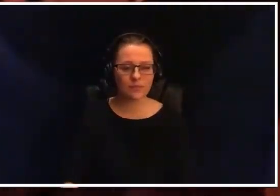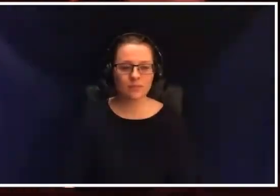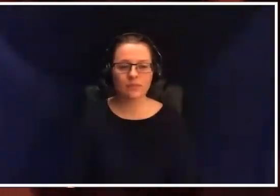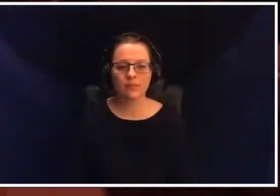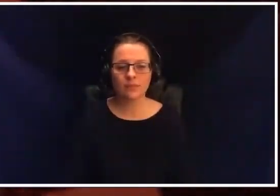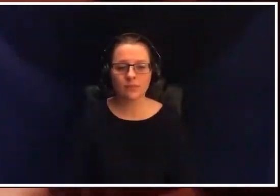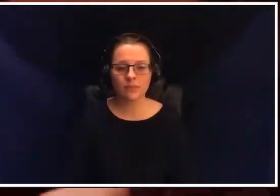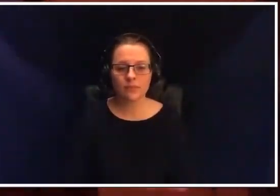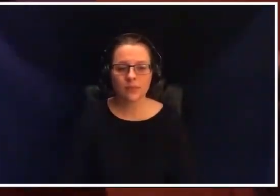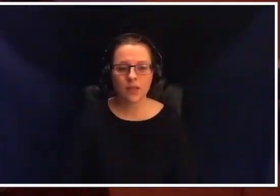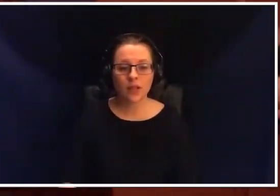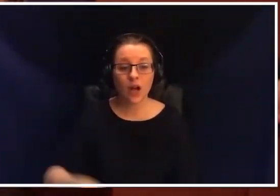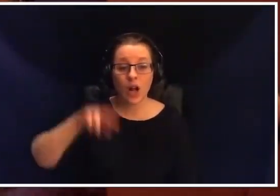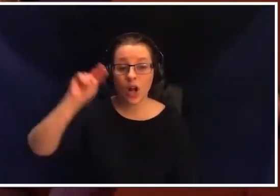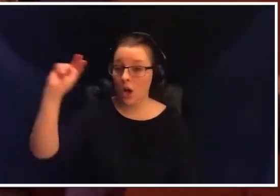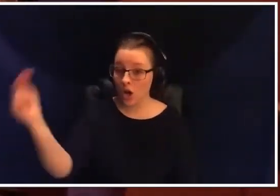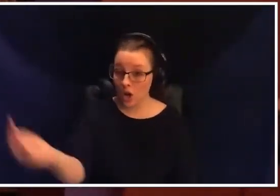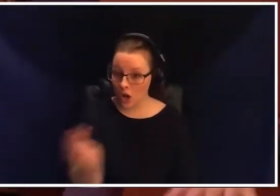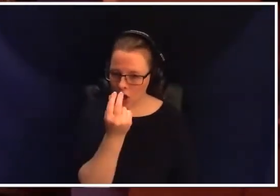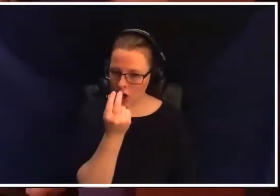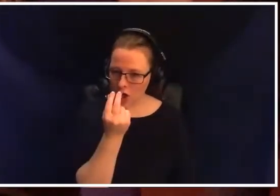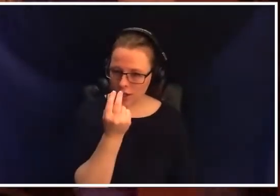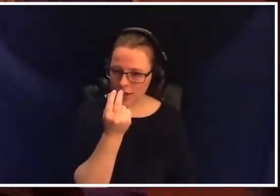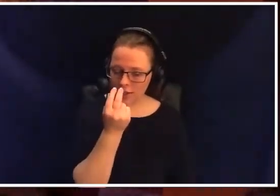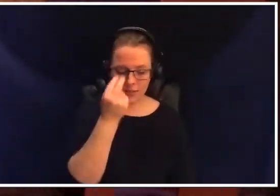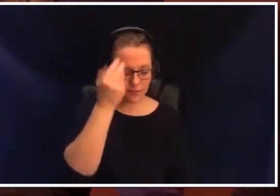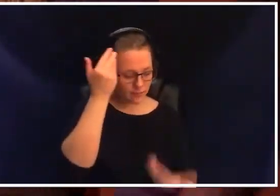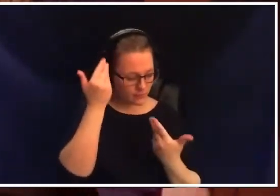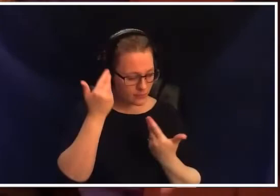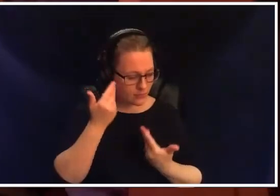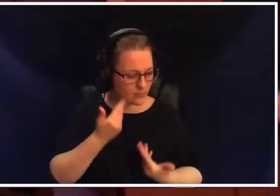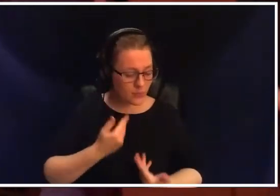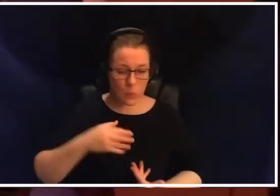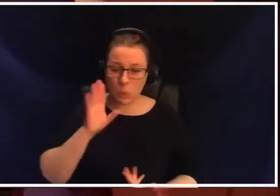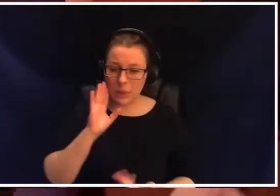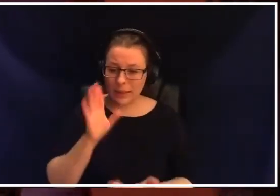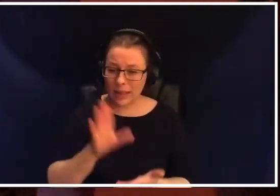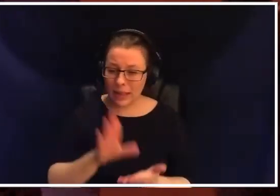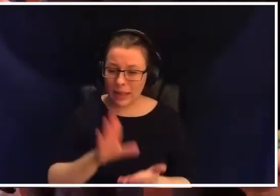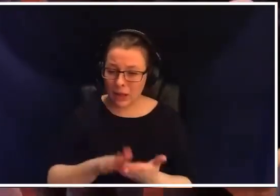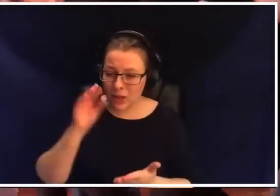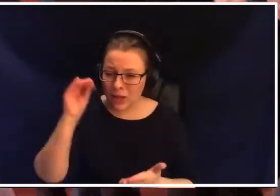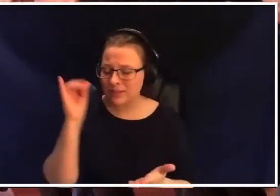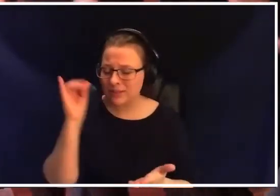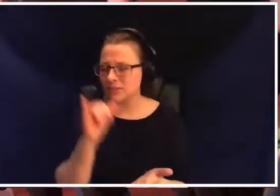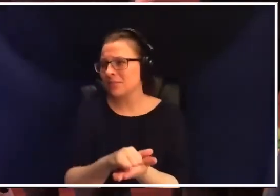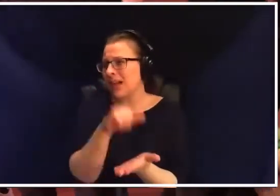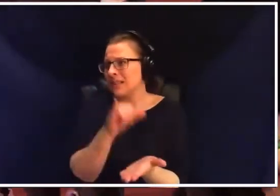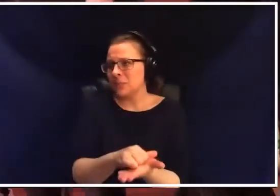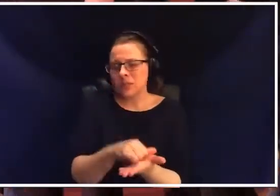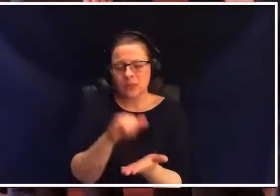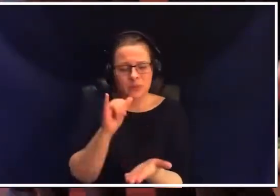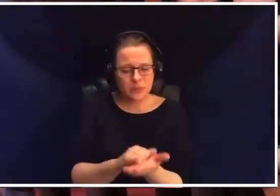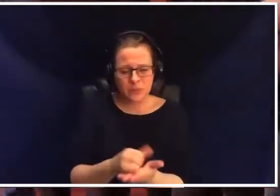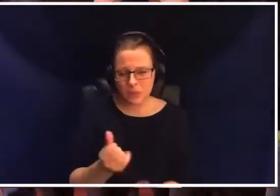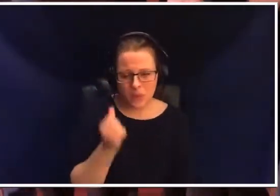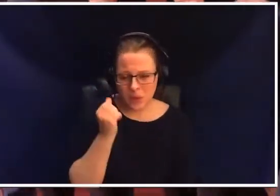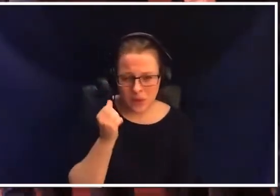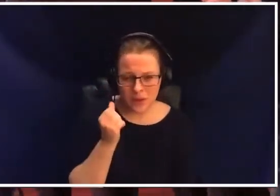Look at me now, will I ever learn? I don't know how, but I finally